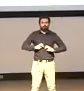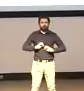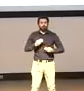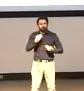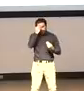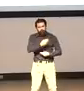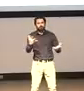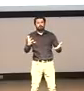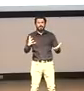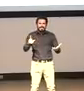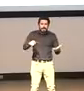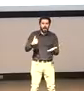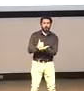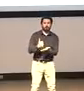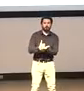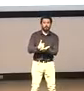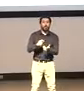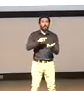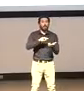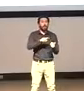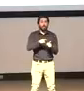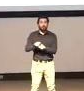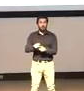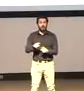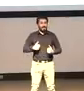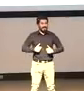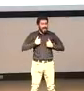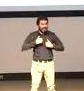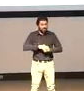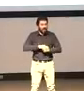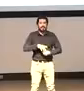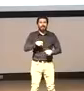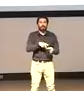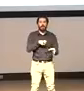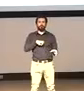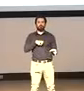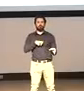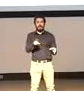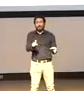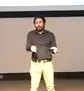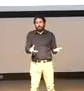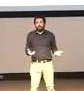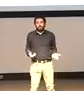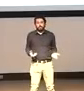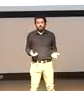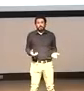to unplug from our stressful lives. It's okay not to be